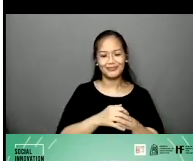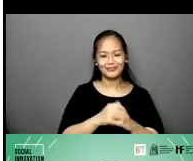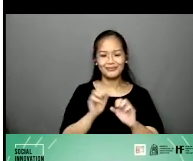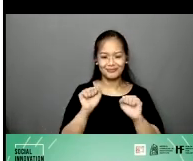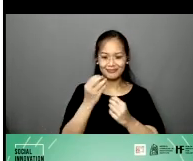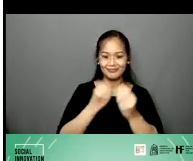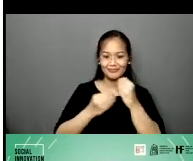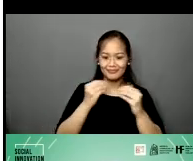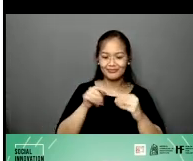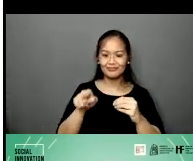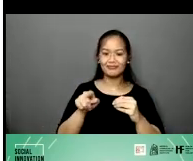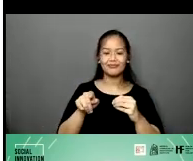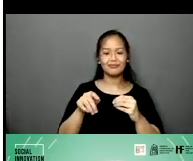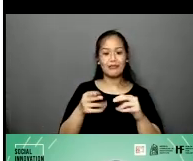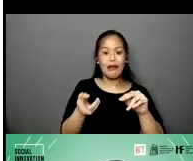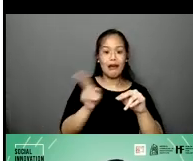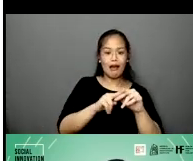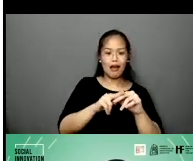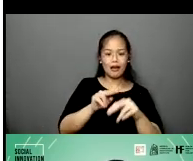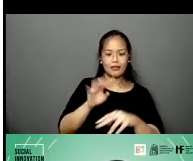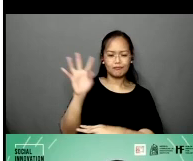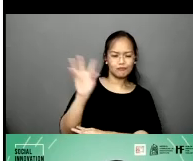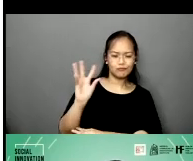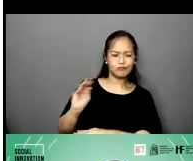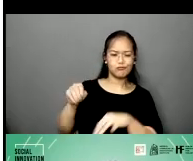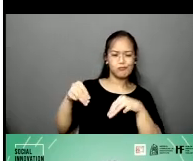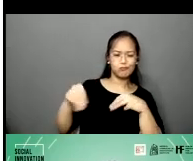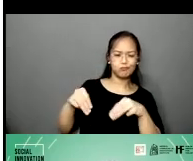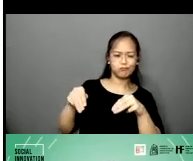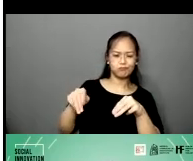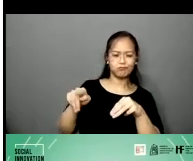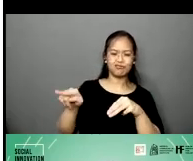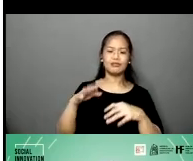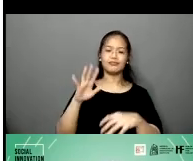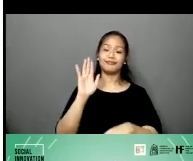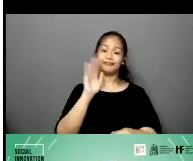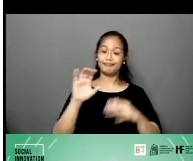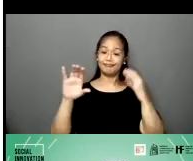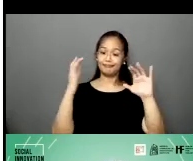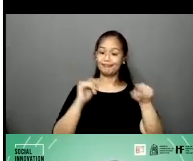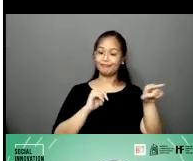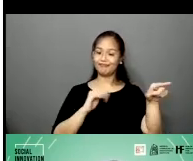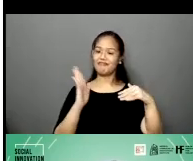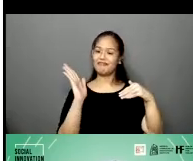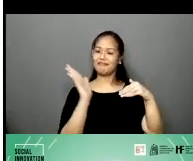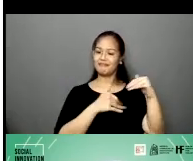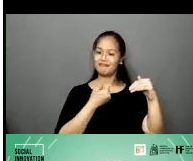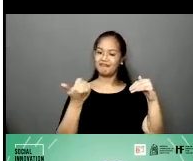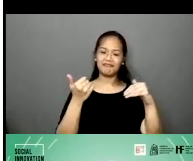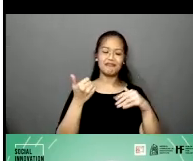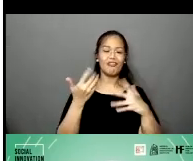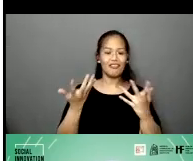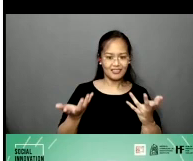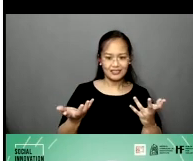product, as well as differentiating itself from other competitors, meaning it's interesting, it's fun. It's something that you would say